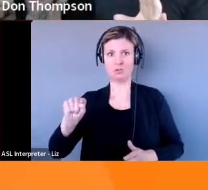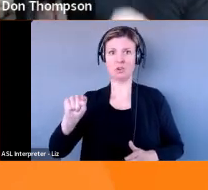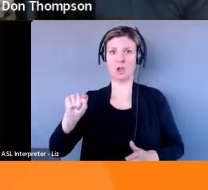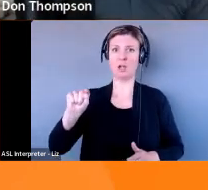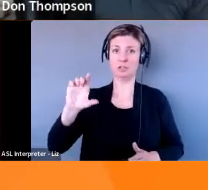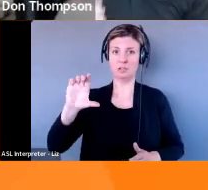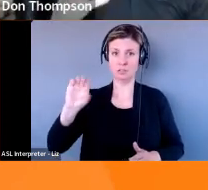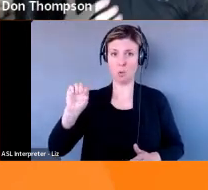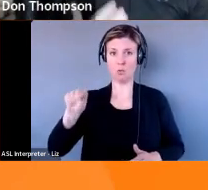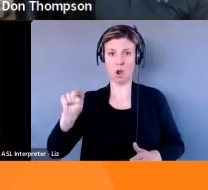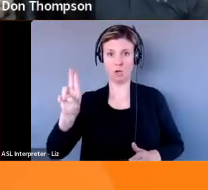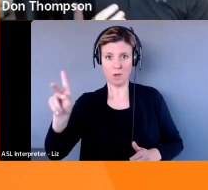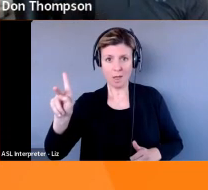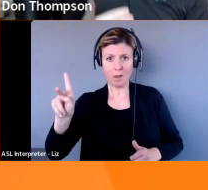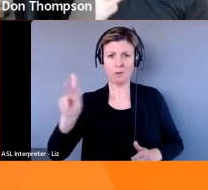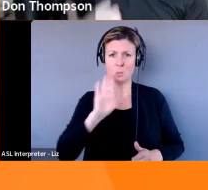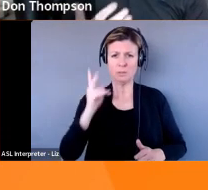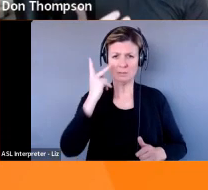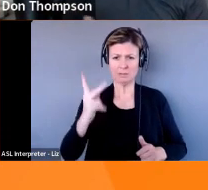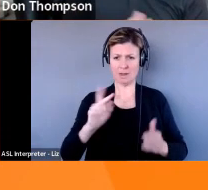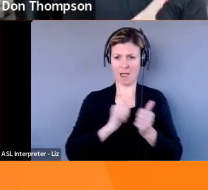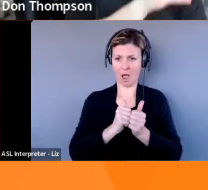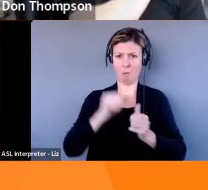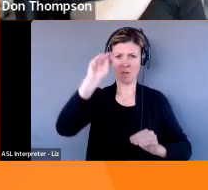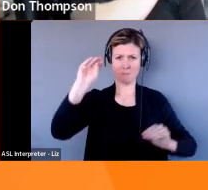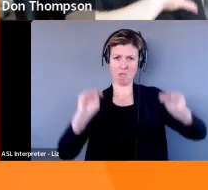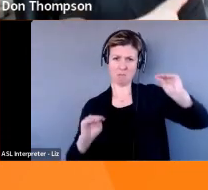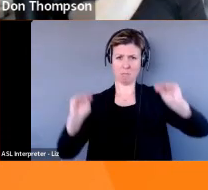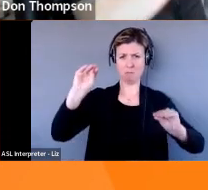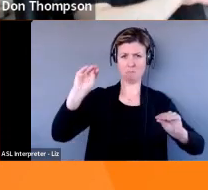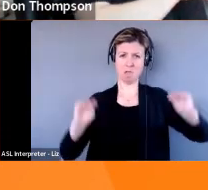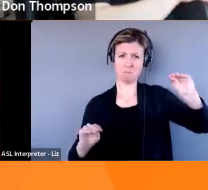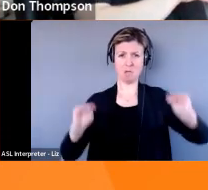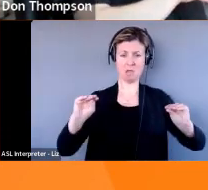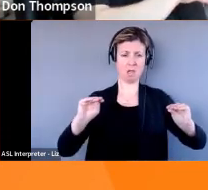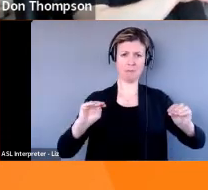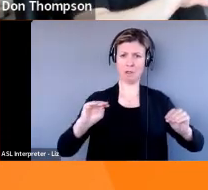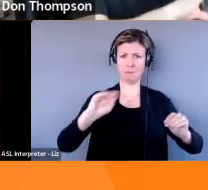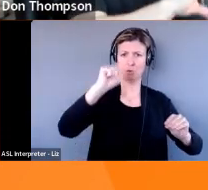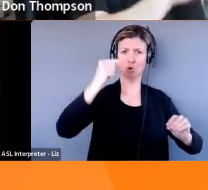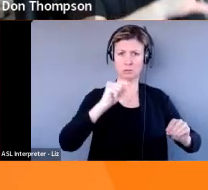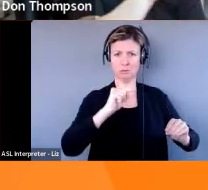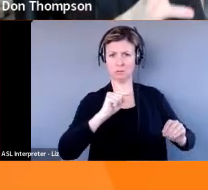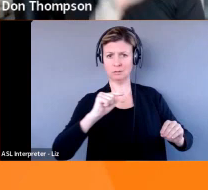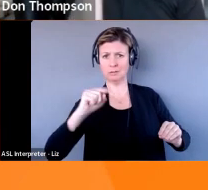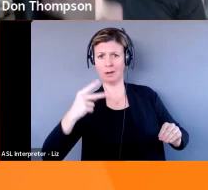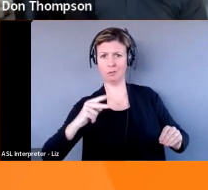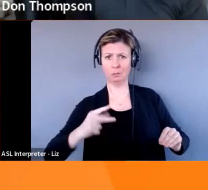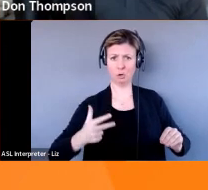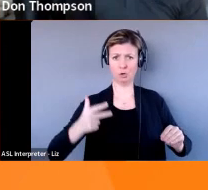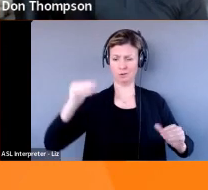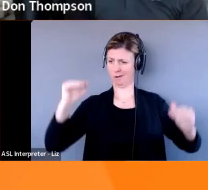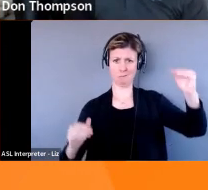to those categories is important. It's something you need to watch for, especially, just over the last couple of years, Amazon has changed